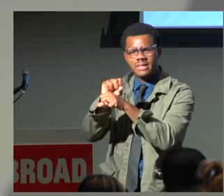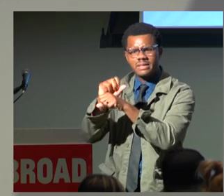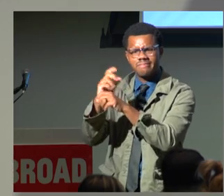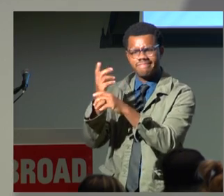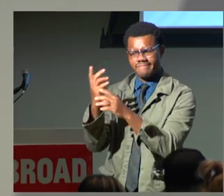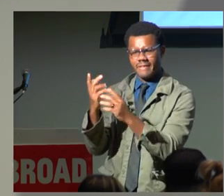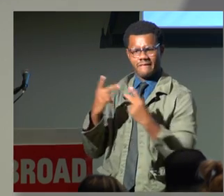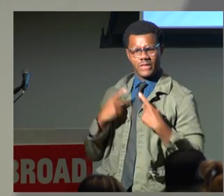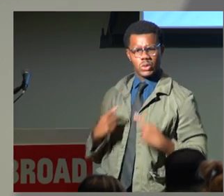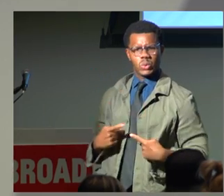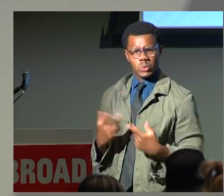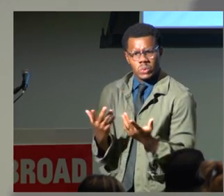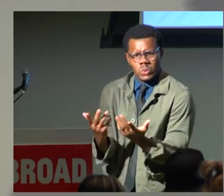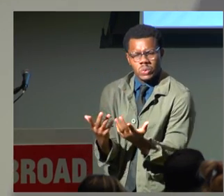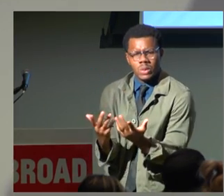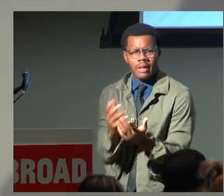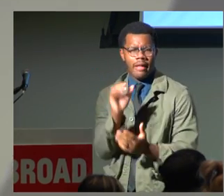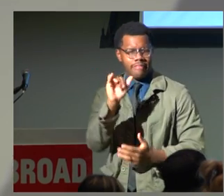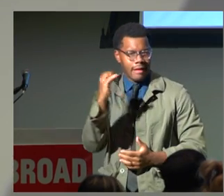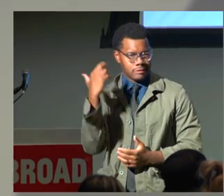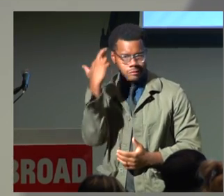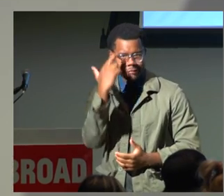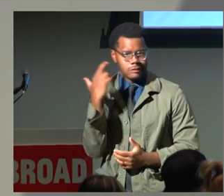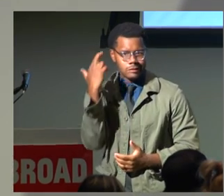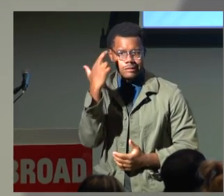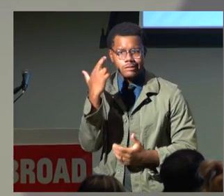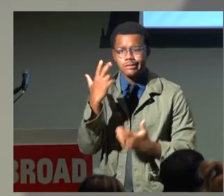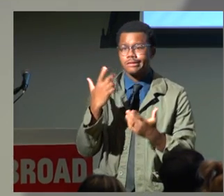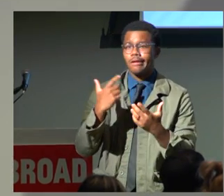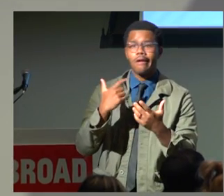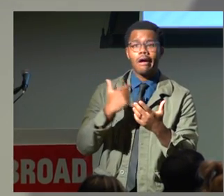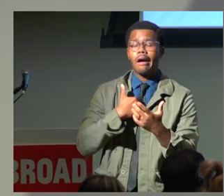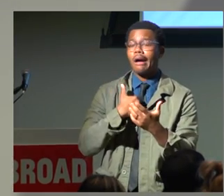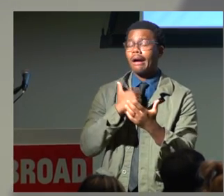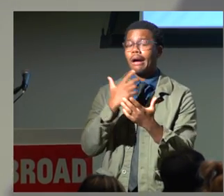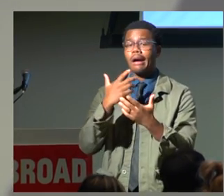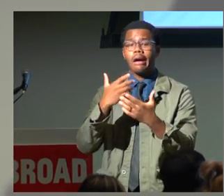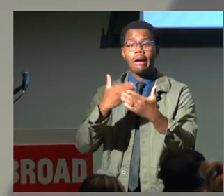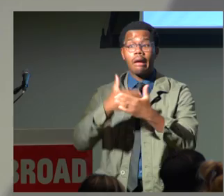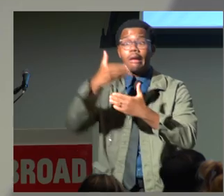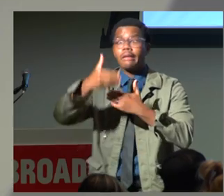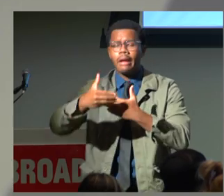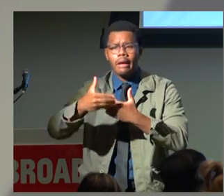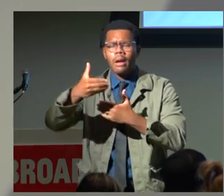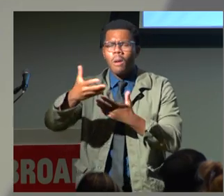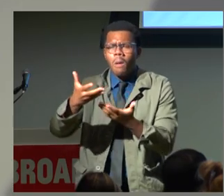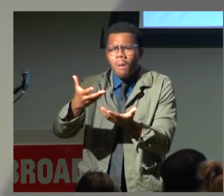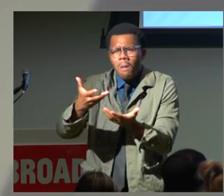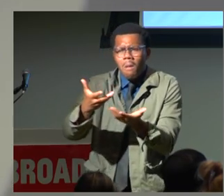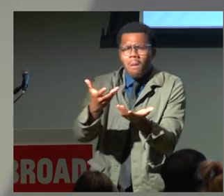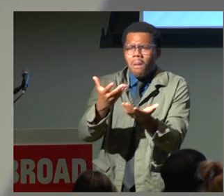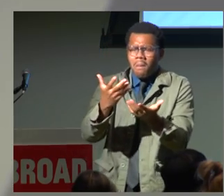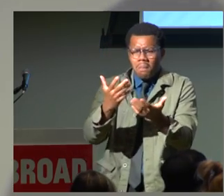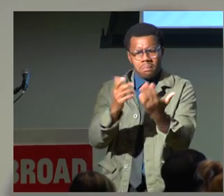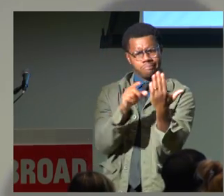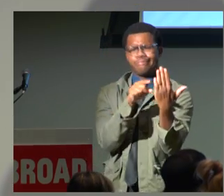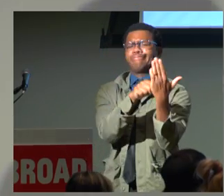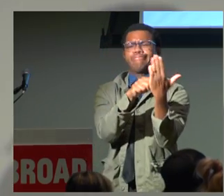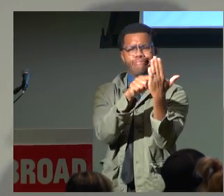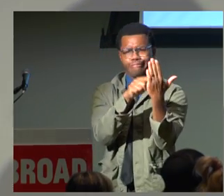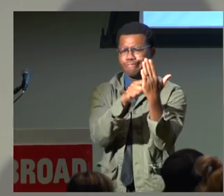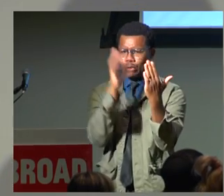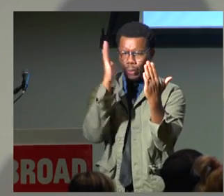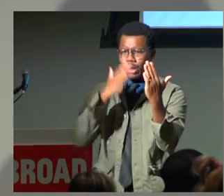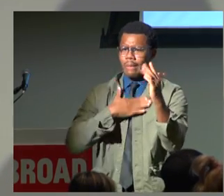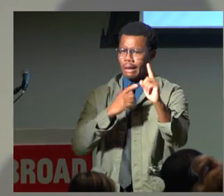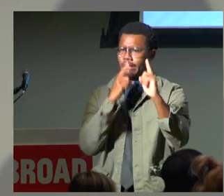And so that's what that is. So there will never be a cliffhanger. Because I'm never going to, it's never going to happen, you know.